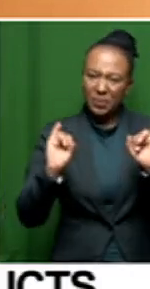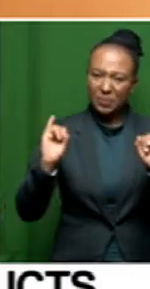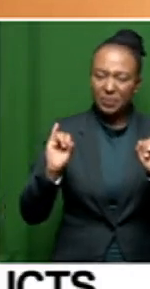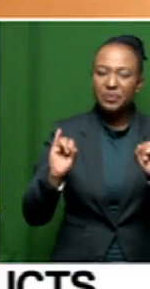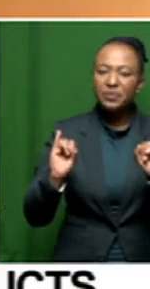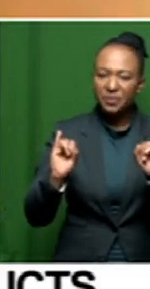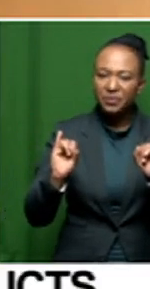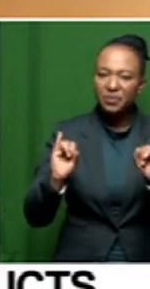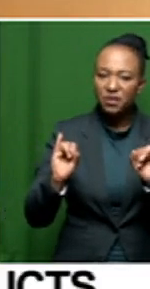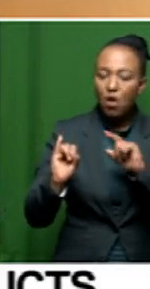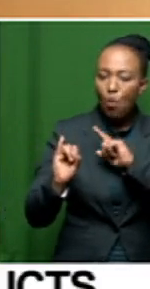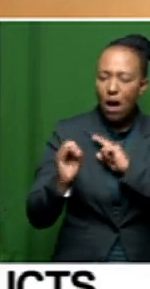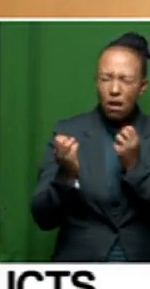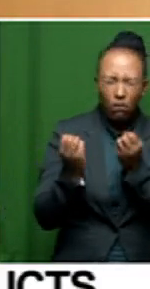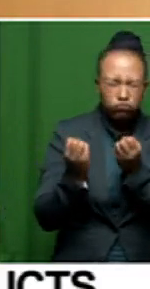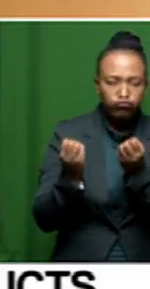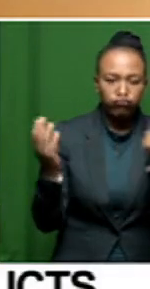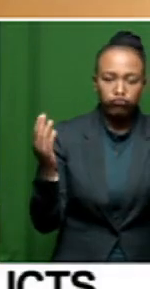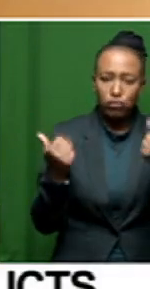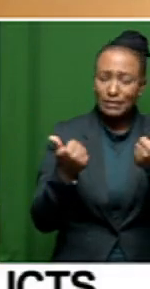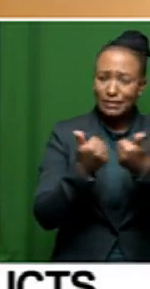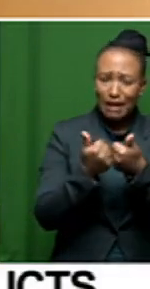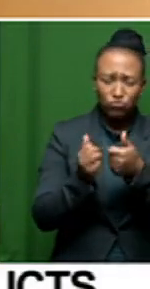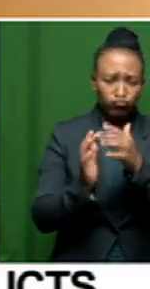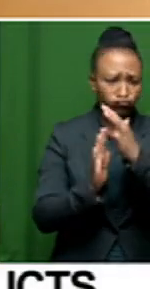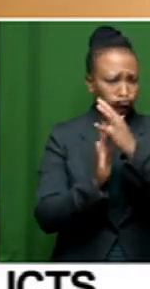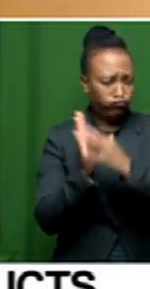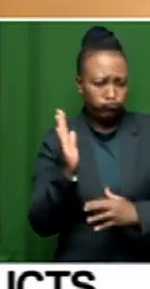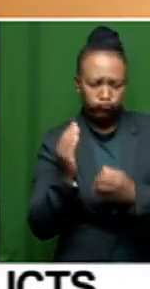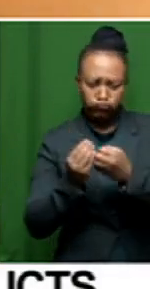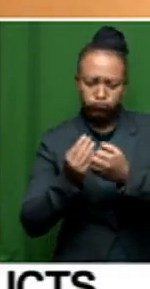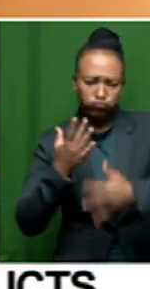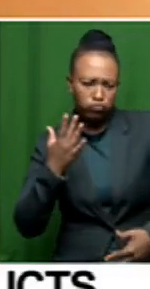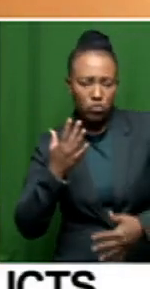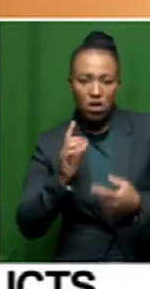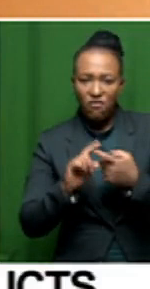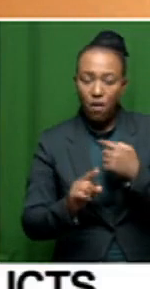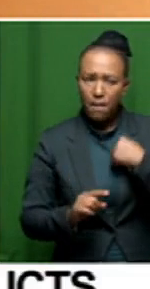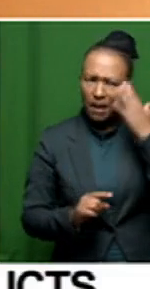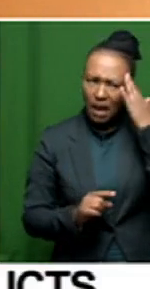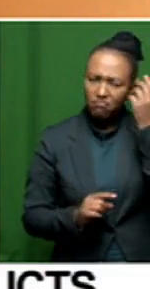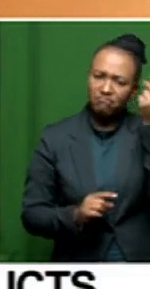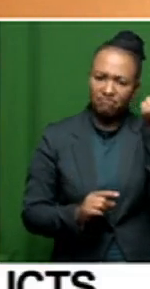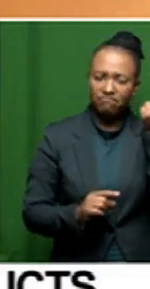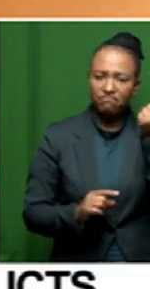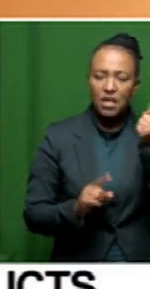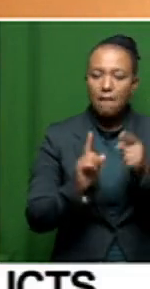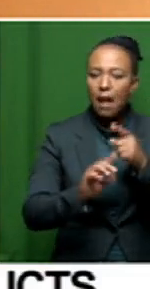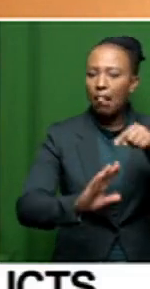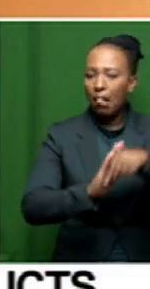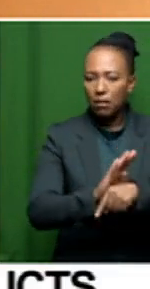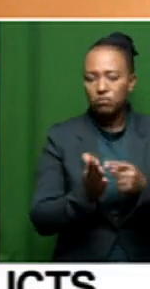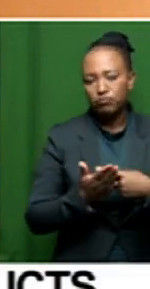whole list of challenges that can be rattled off right off the top of my head right now, but we won't go into